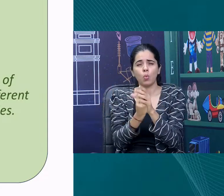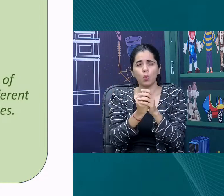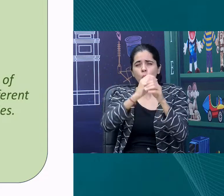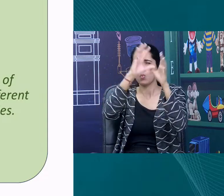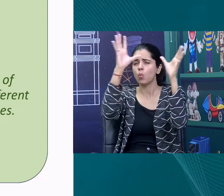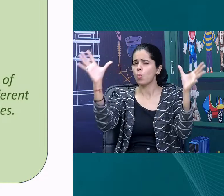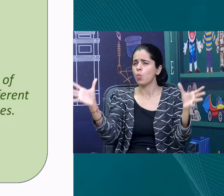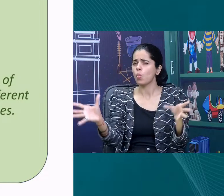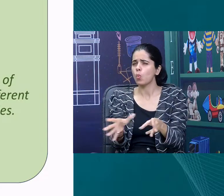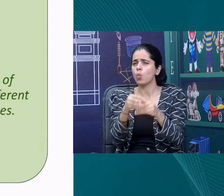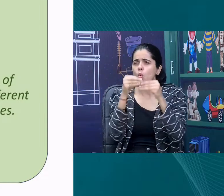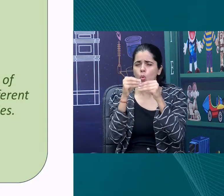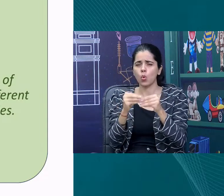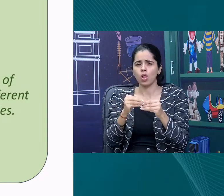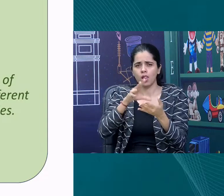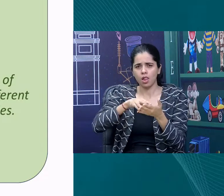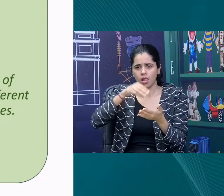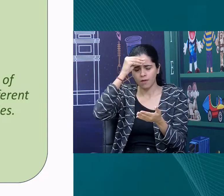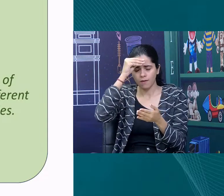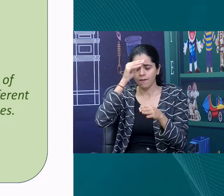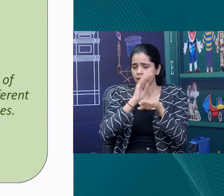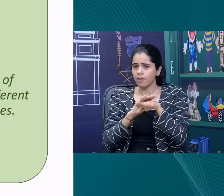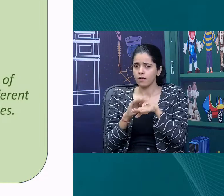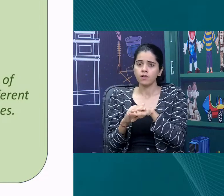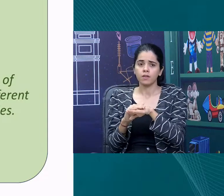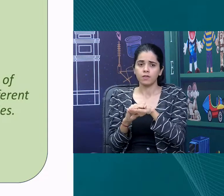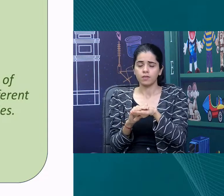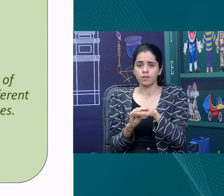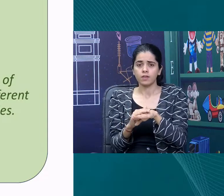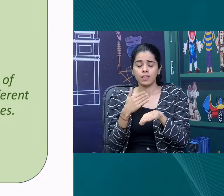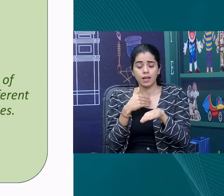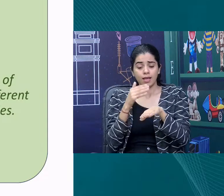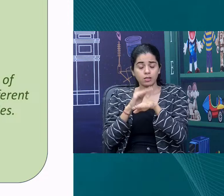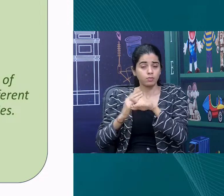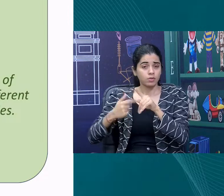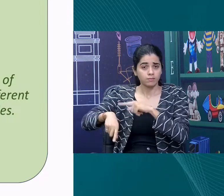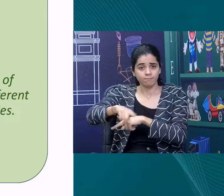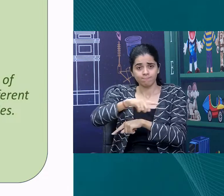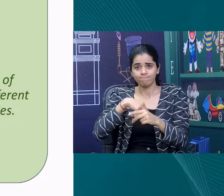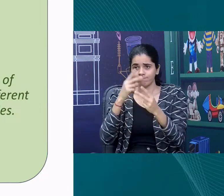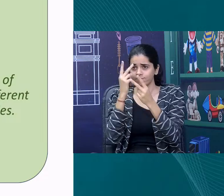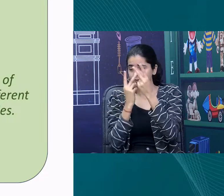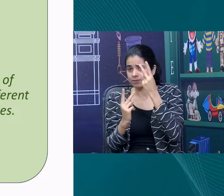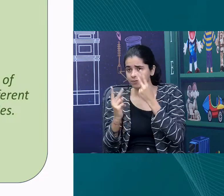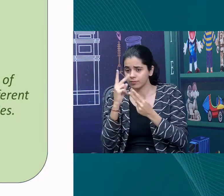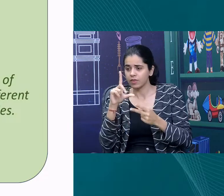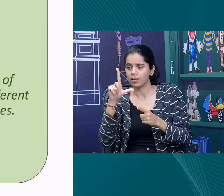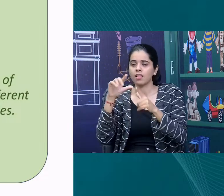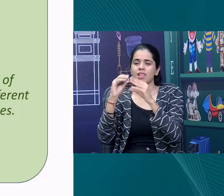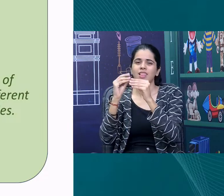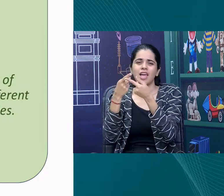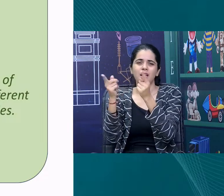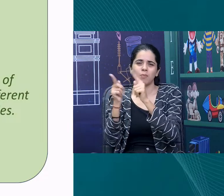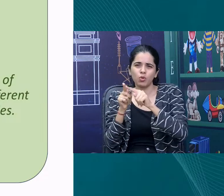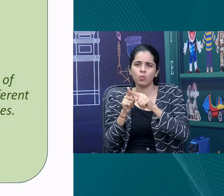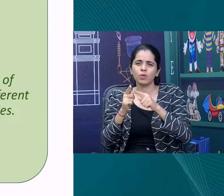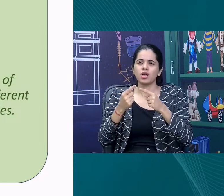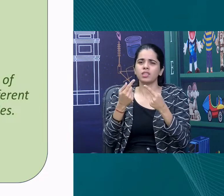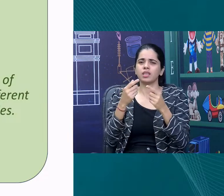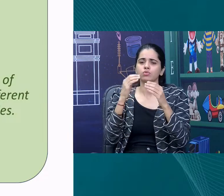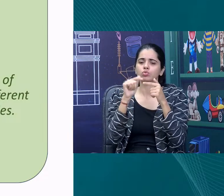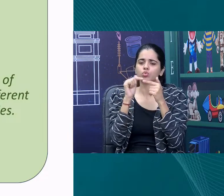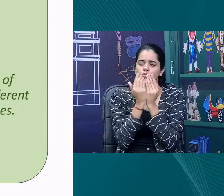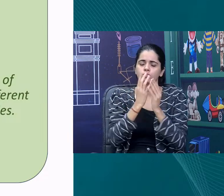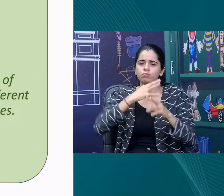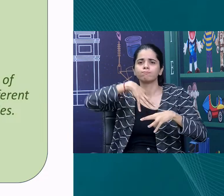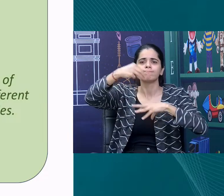has to be child-centric and differentiated, has to start with experience and exploration. Start in a lab, start outdoors, and then come